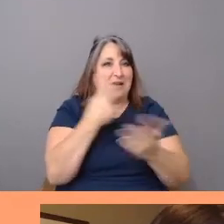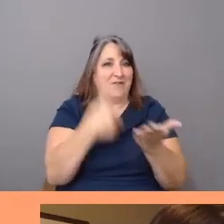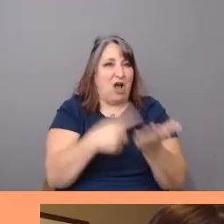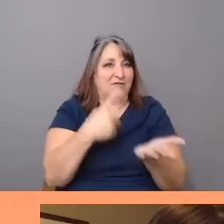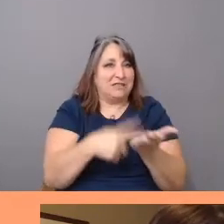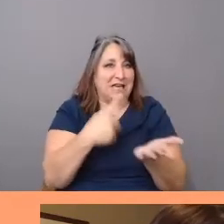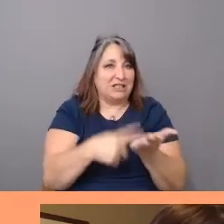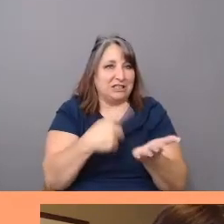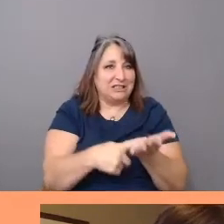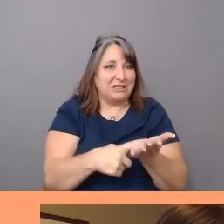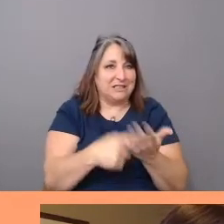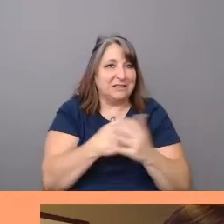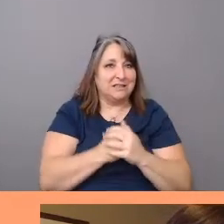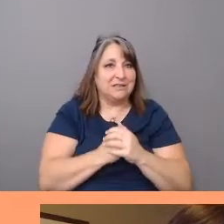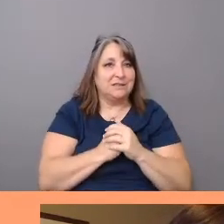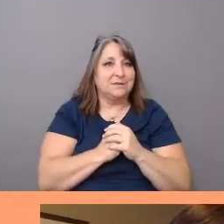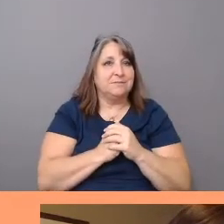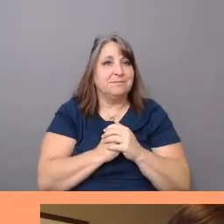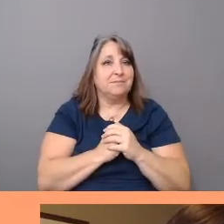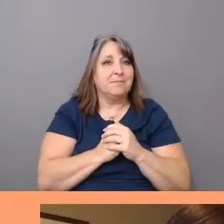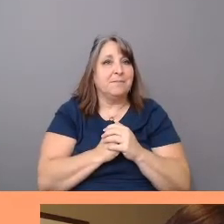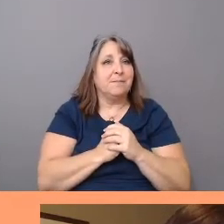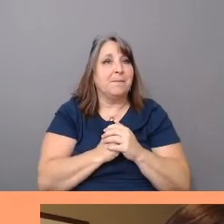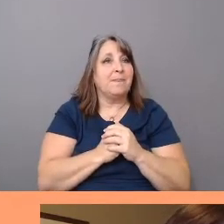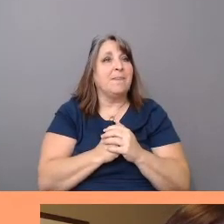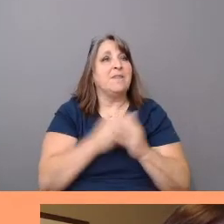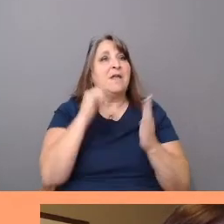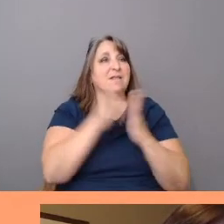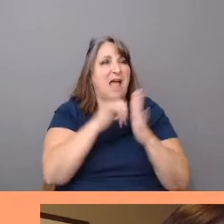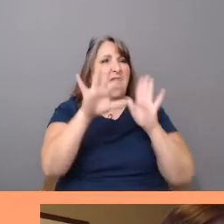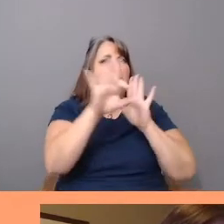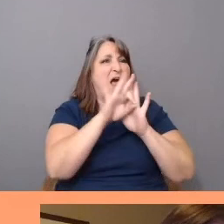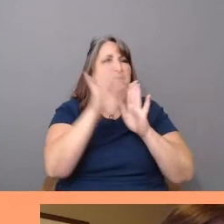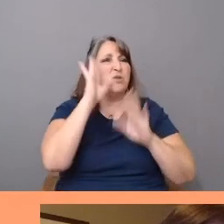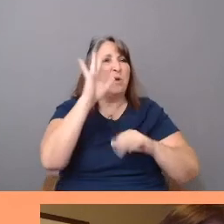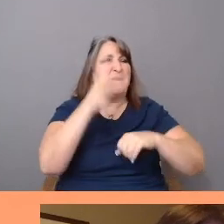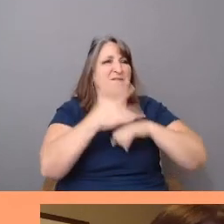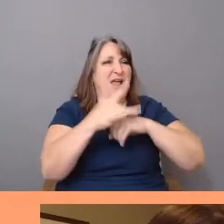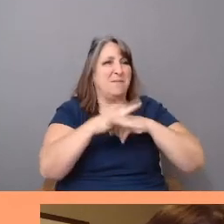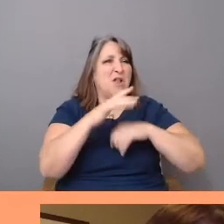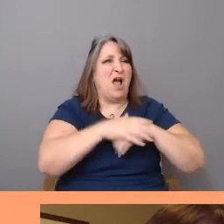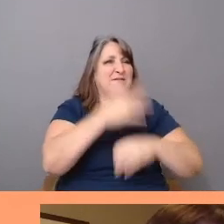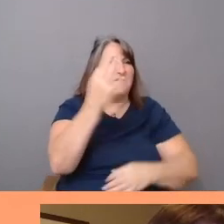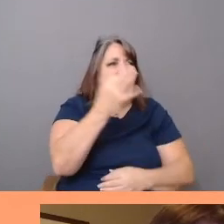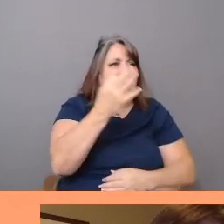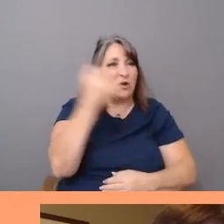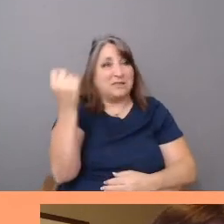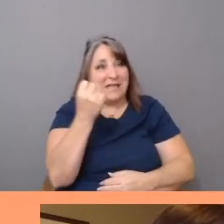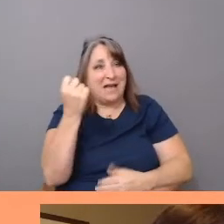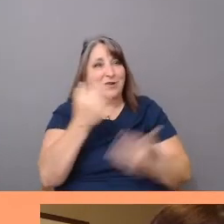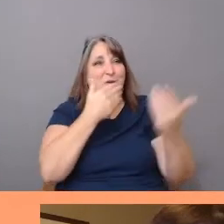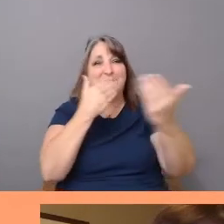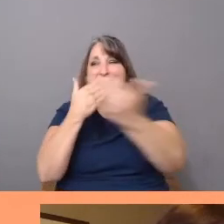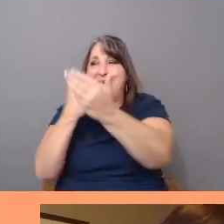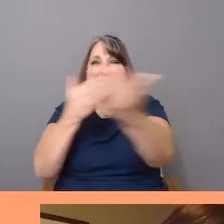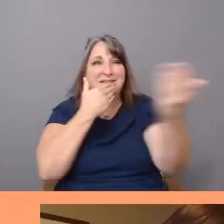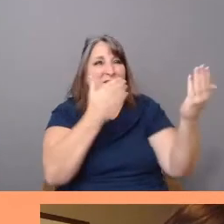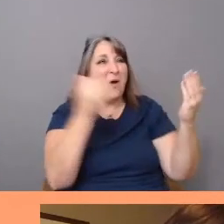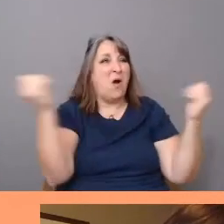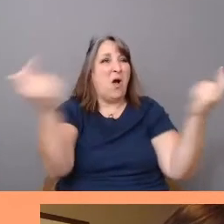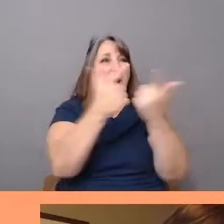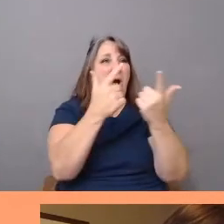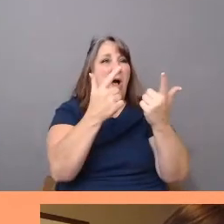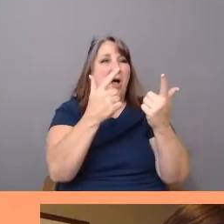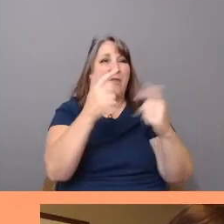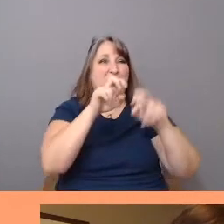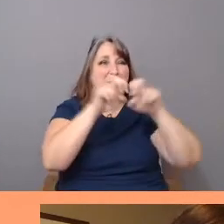that option will be available on Friday and Saturday. So I want to thank all of the panelists for all three of the working